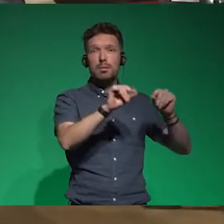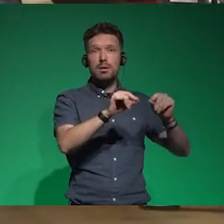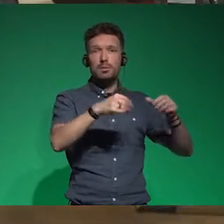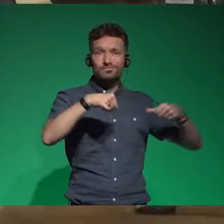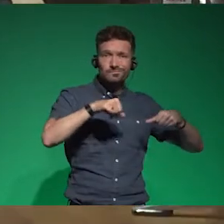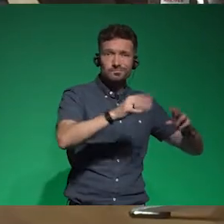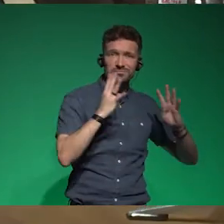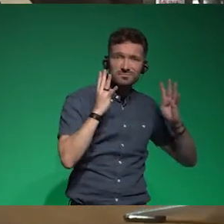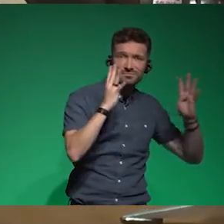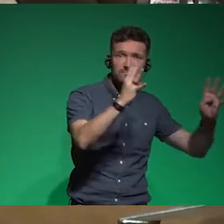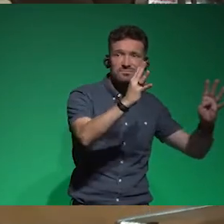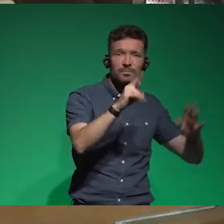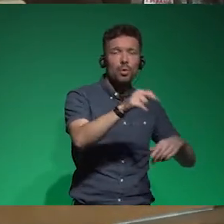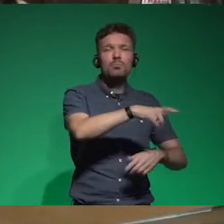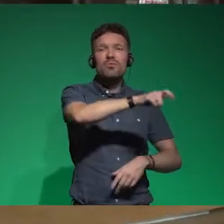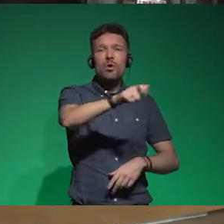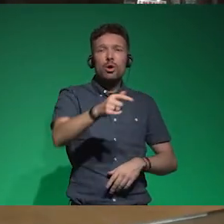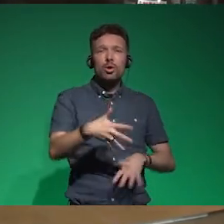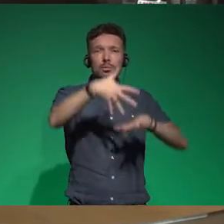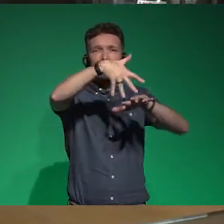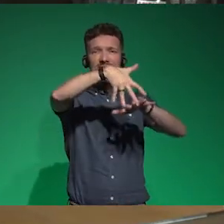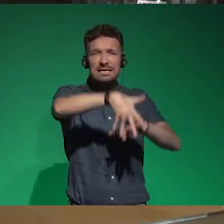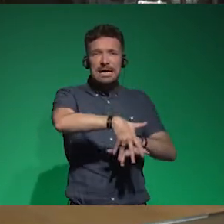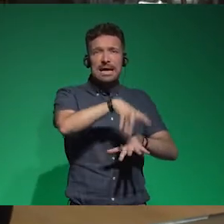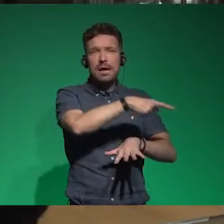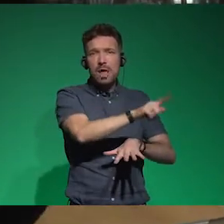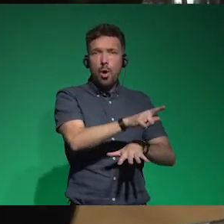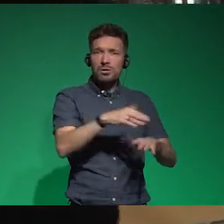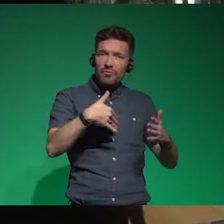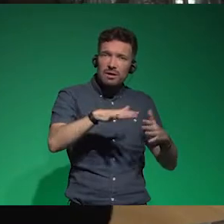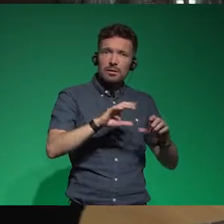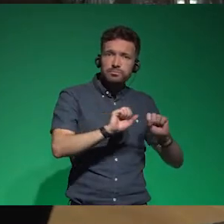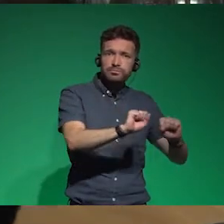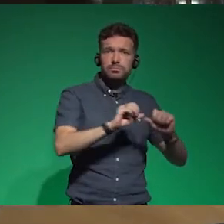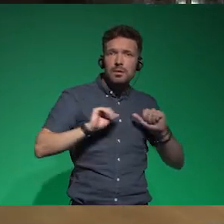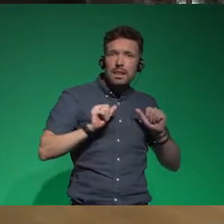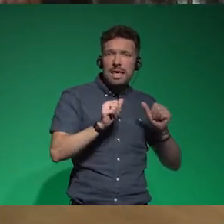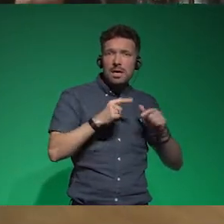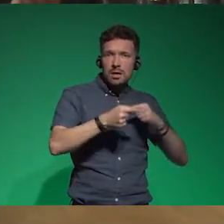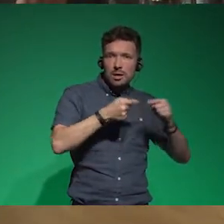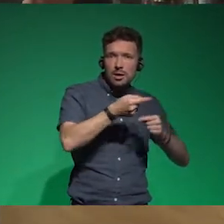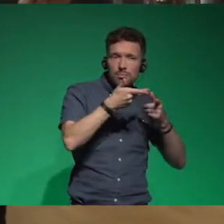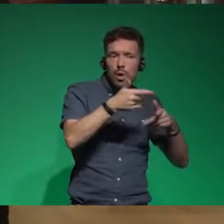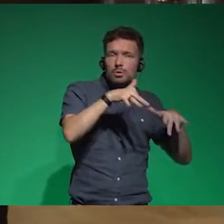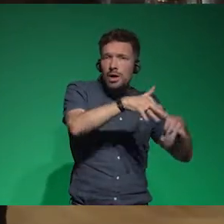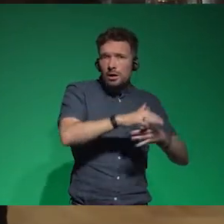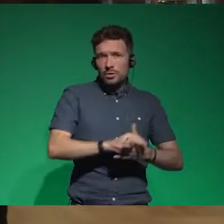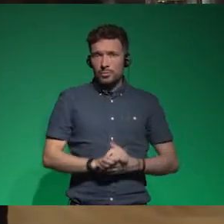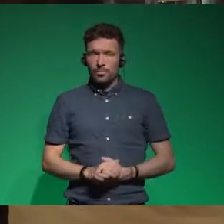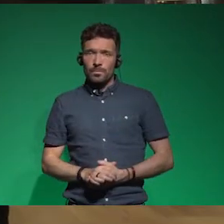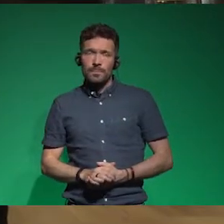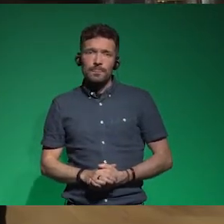And there is like huge deforestation also over there. But